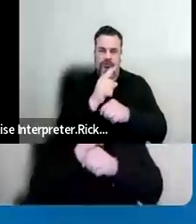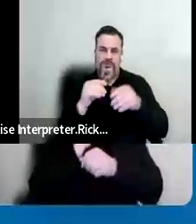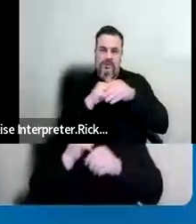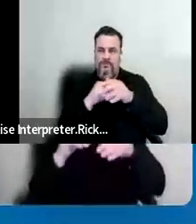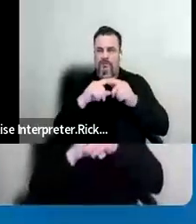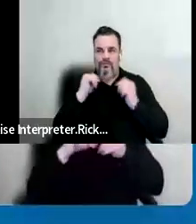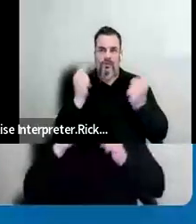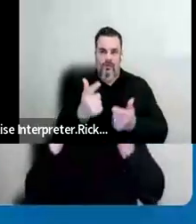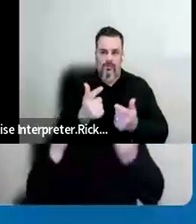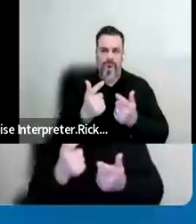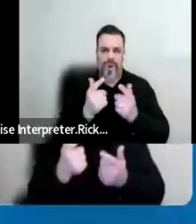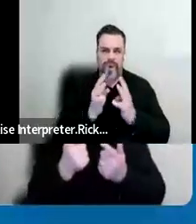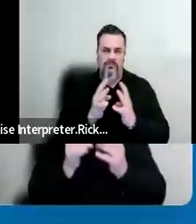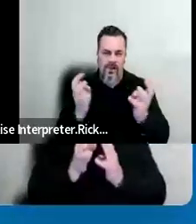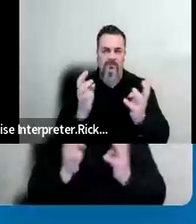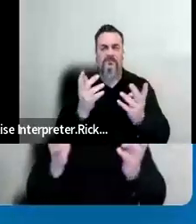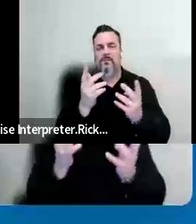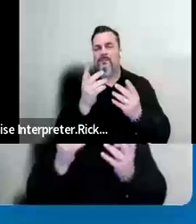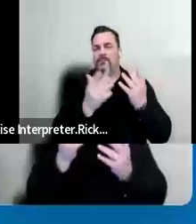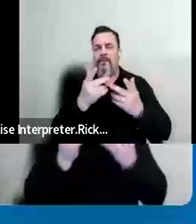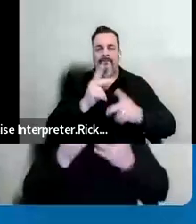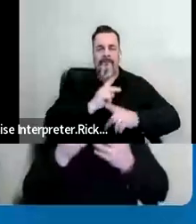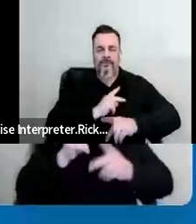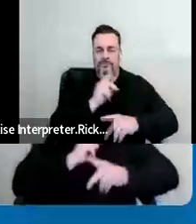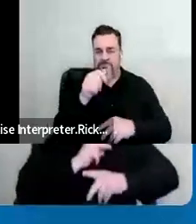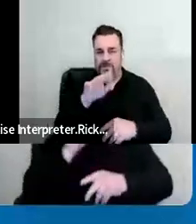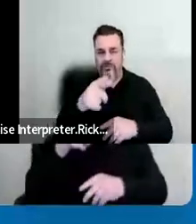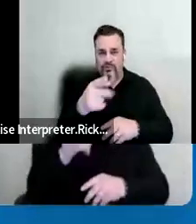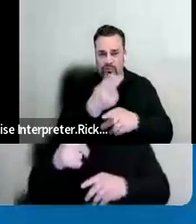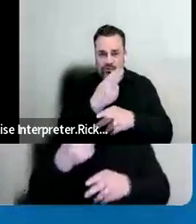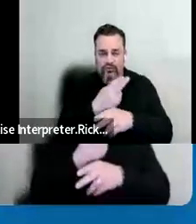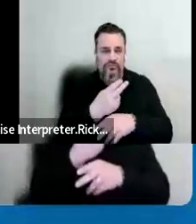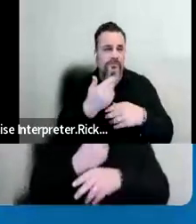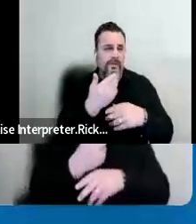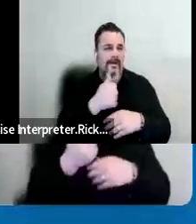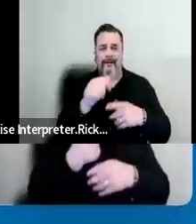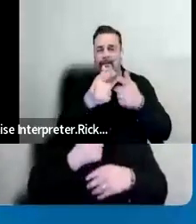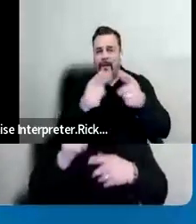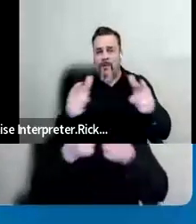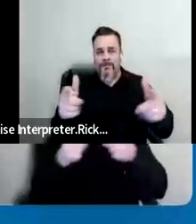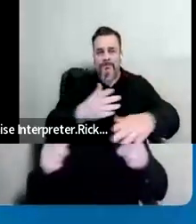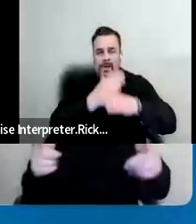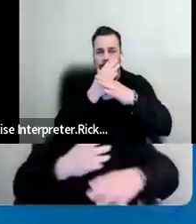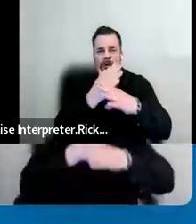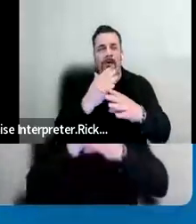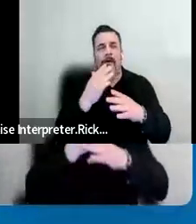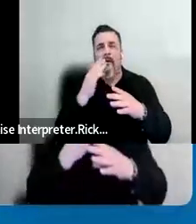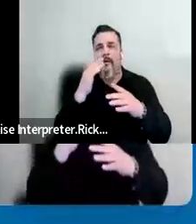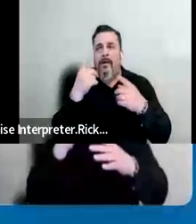all audiences. So this is physical spaces you might use, any language barriers that could be